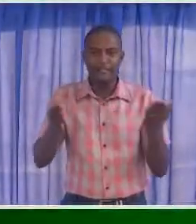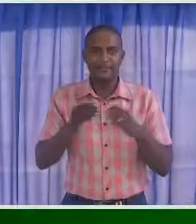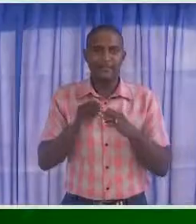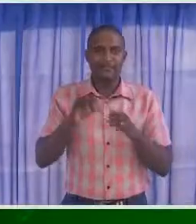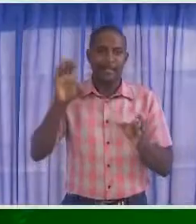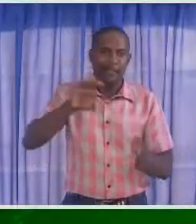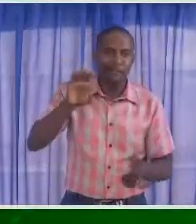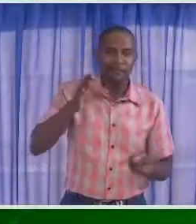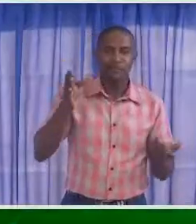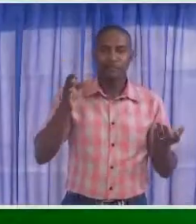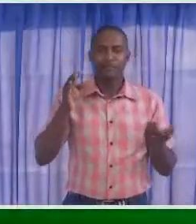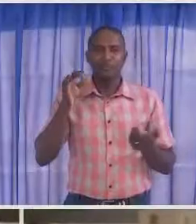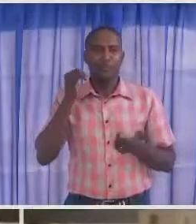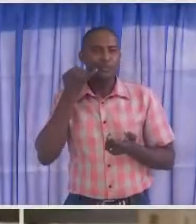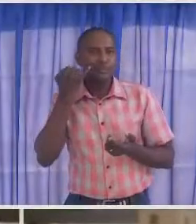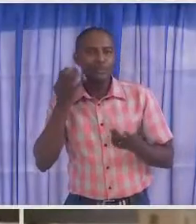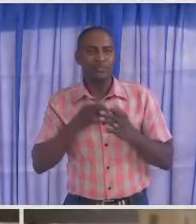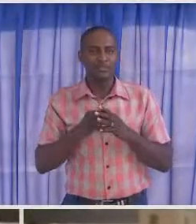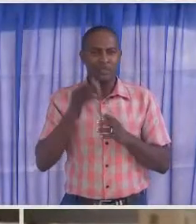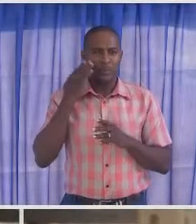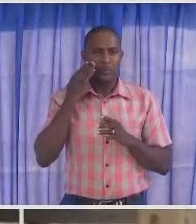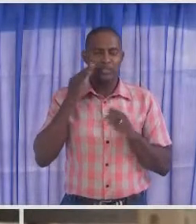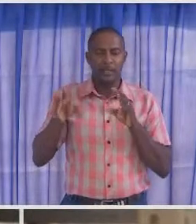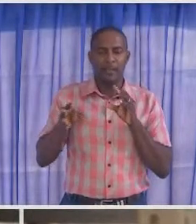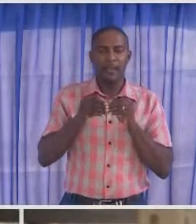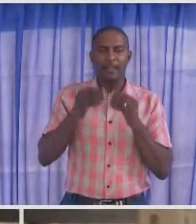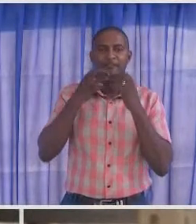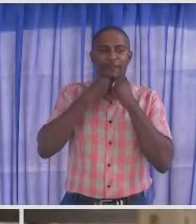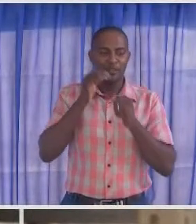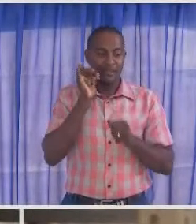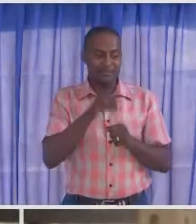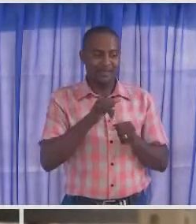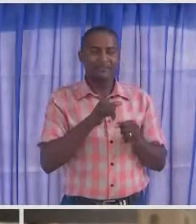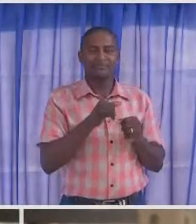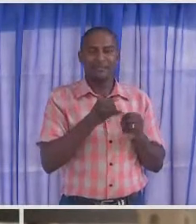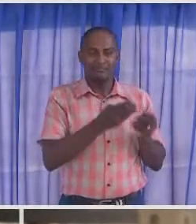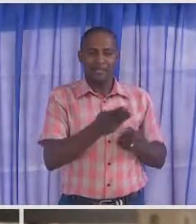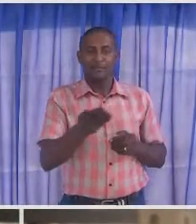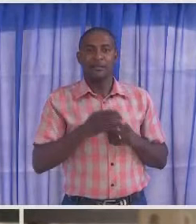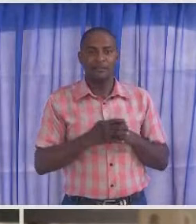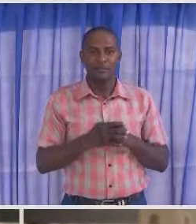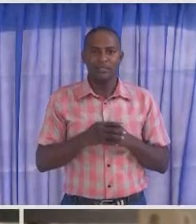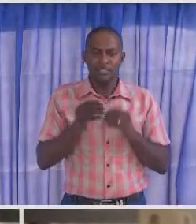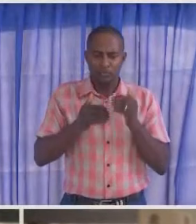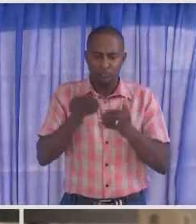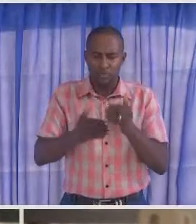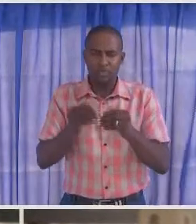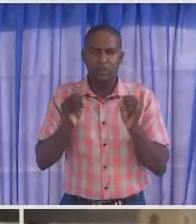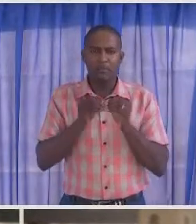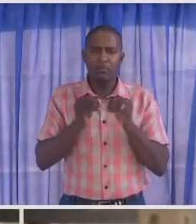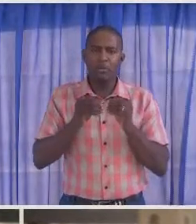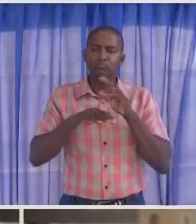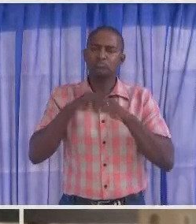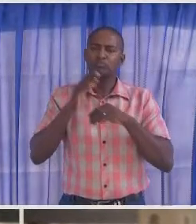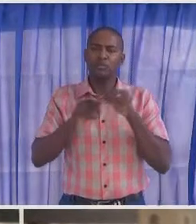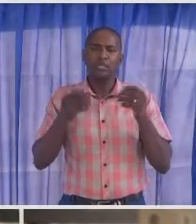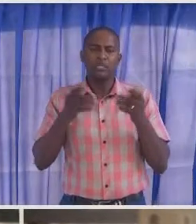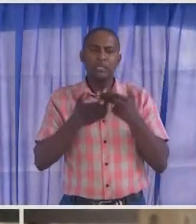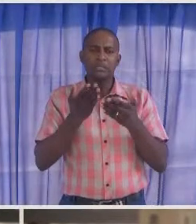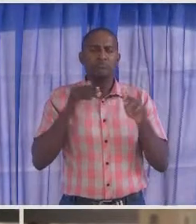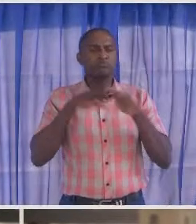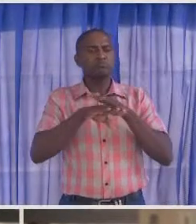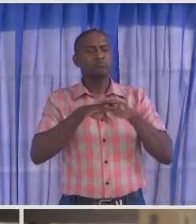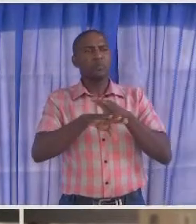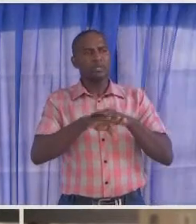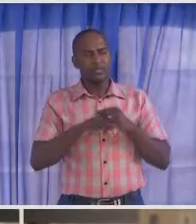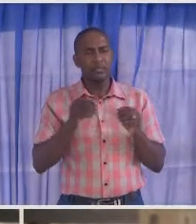processing method where you actually add value to that material, and you package it in such a way that it's more convenient, more accessible, and in some cases